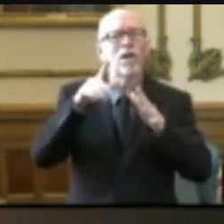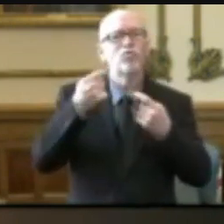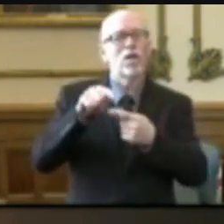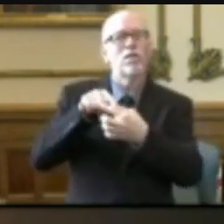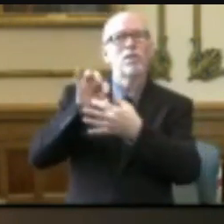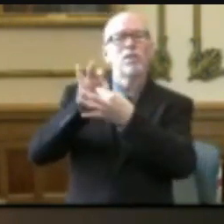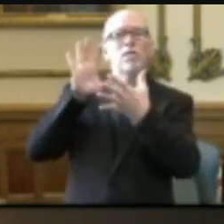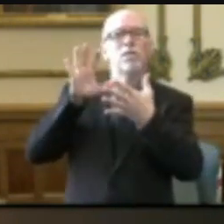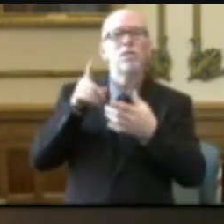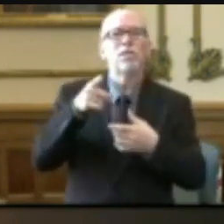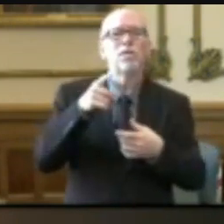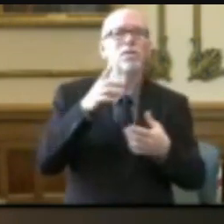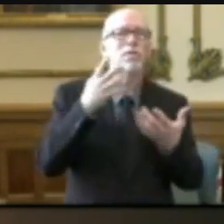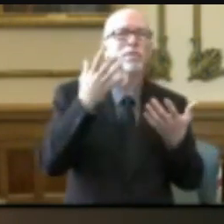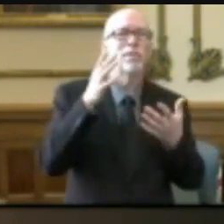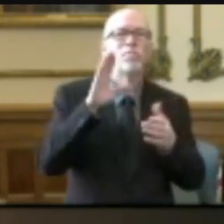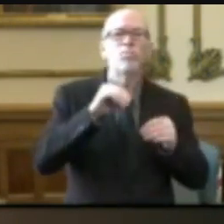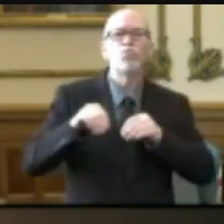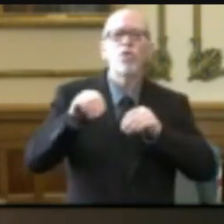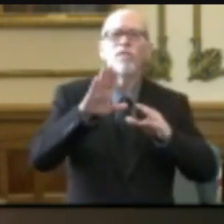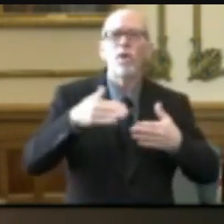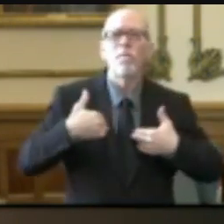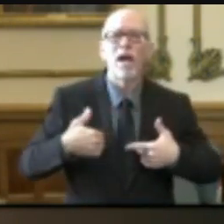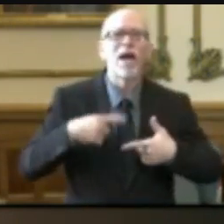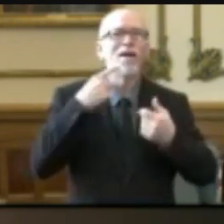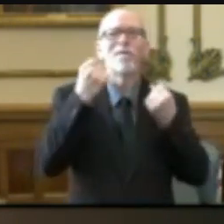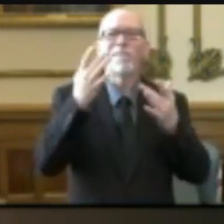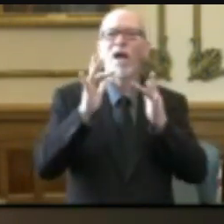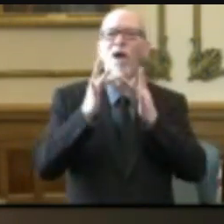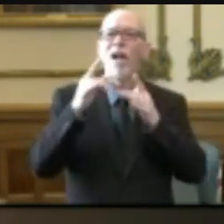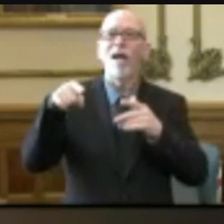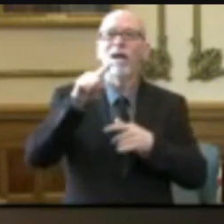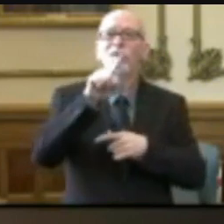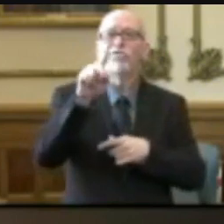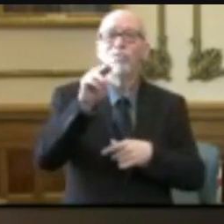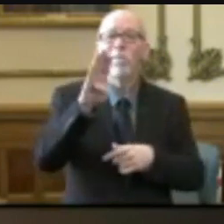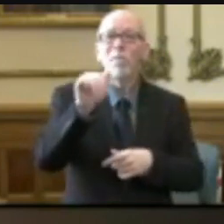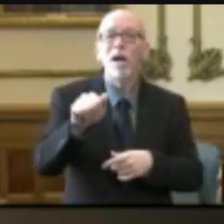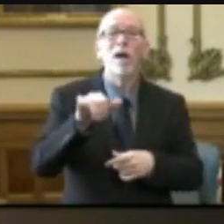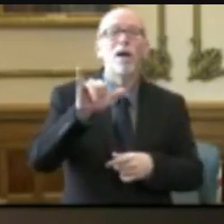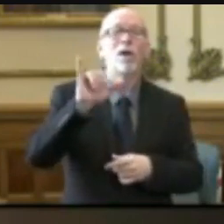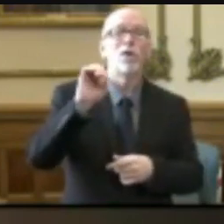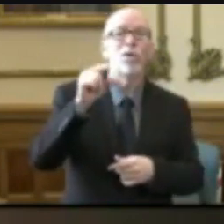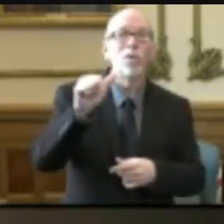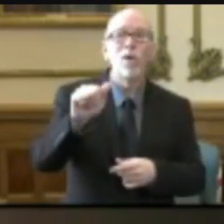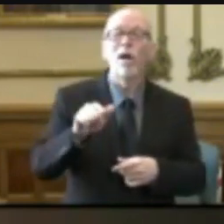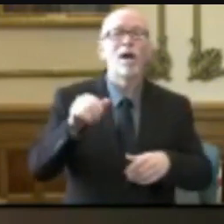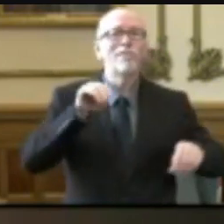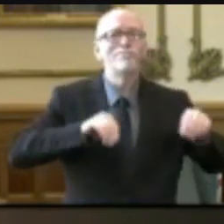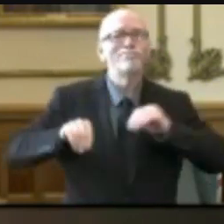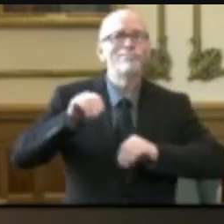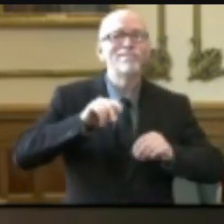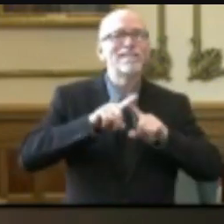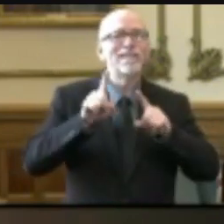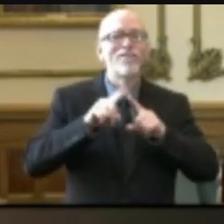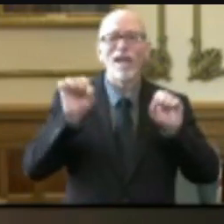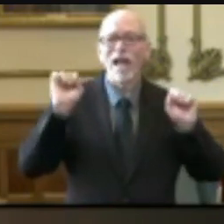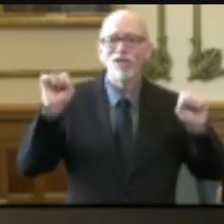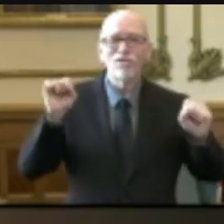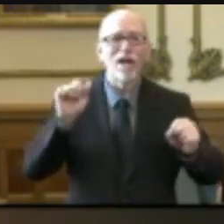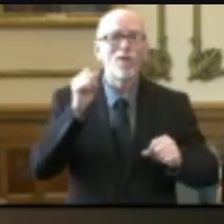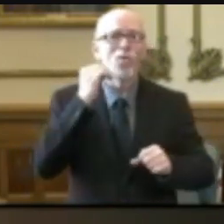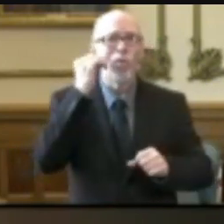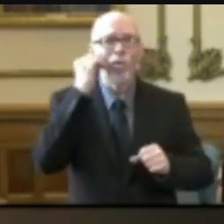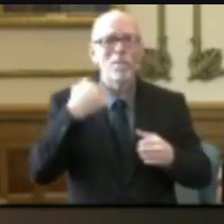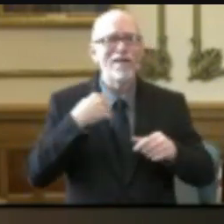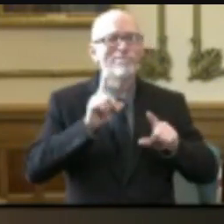at-home workout with tons of free online options out there. Zumba, yoga, plyometric exercise are great to try